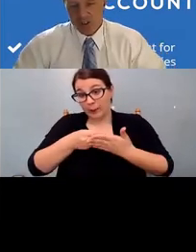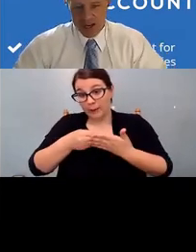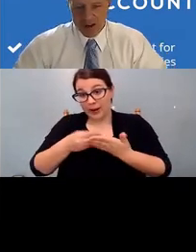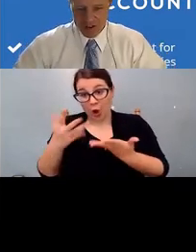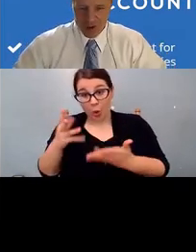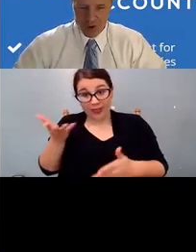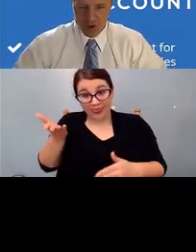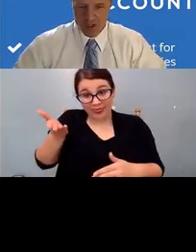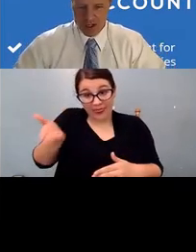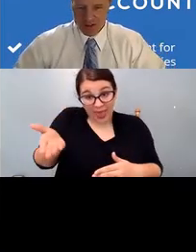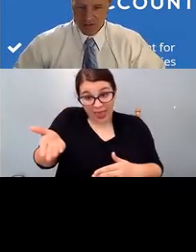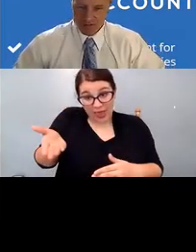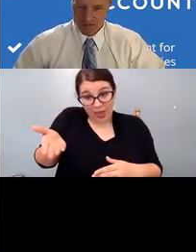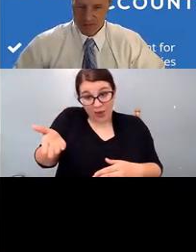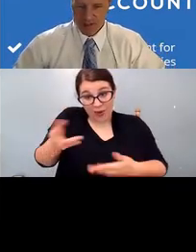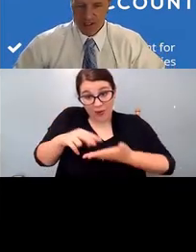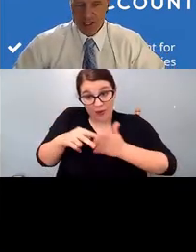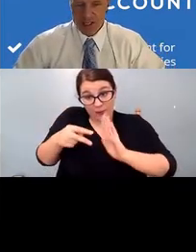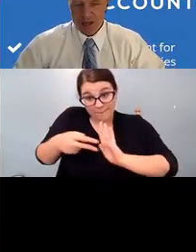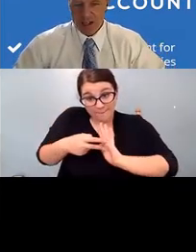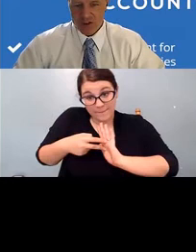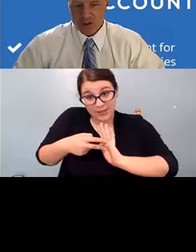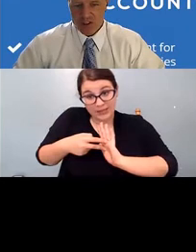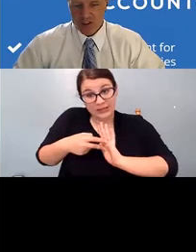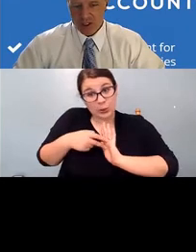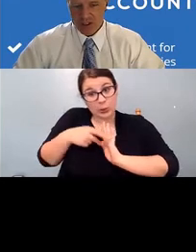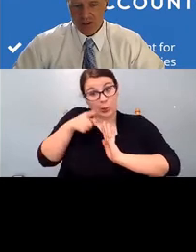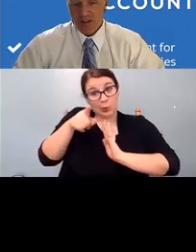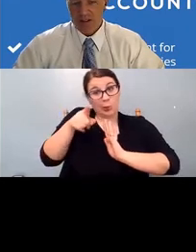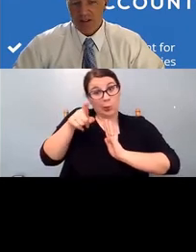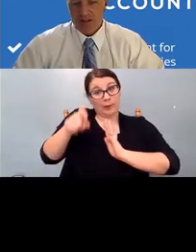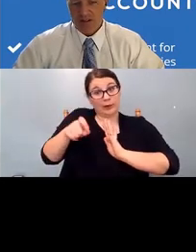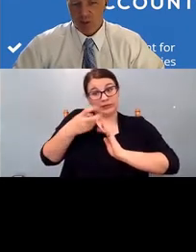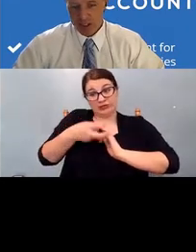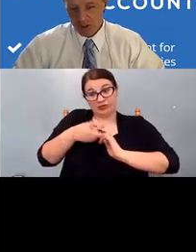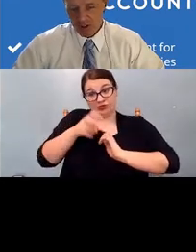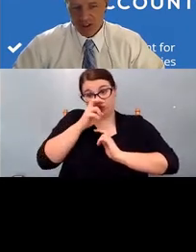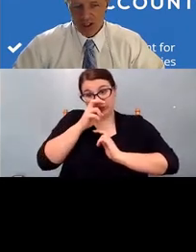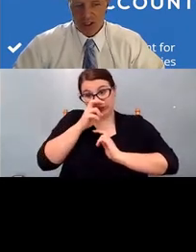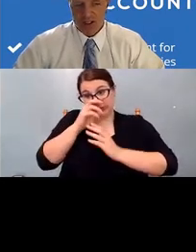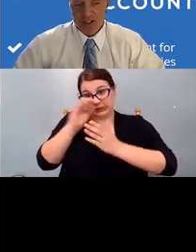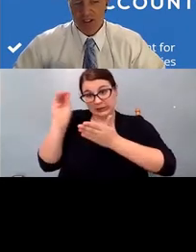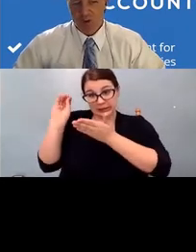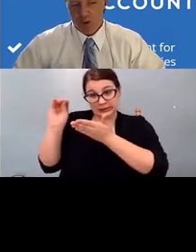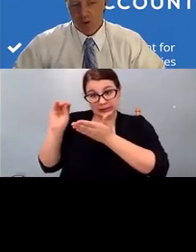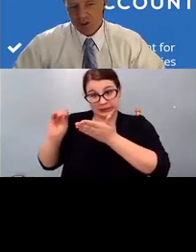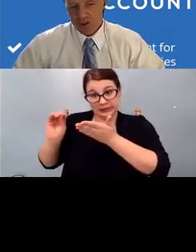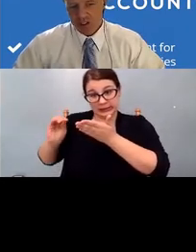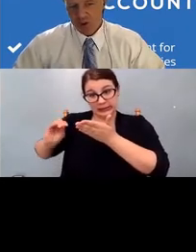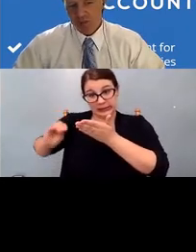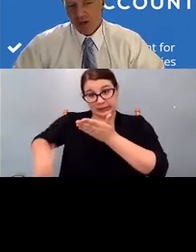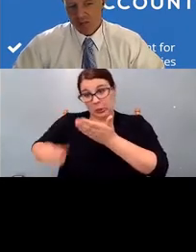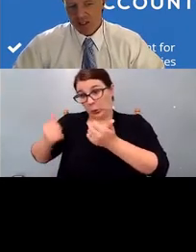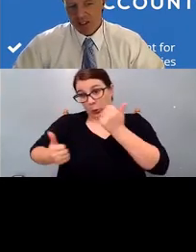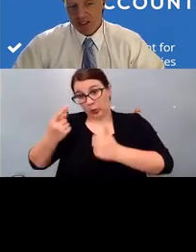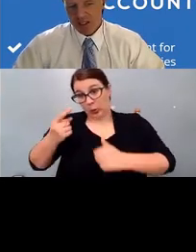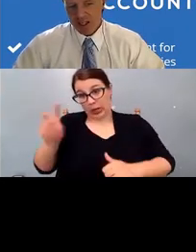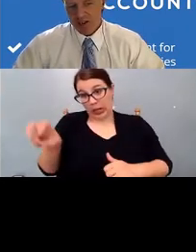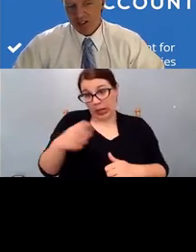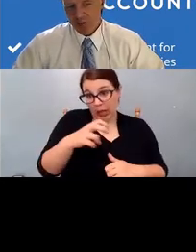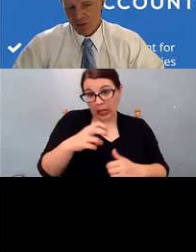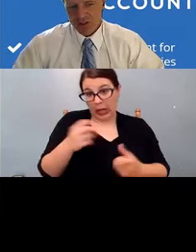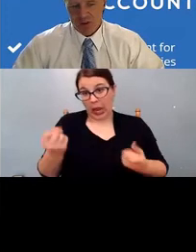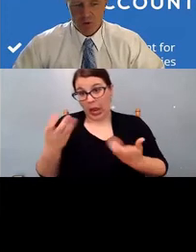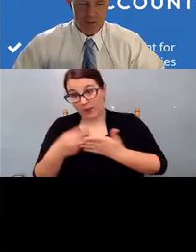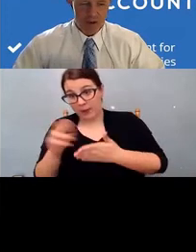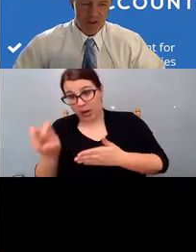going to have to kind of keep extra strict records on which, what amount of money in the account